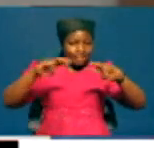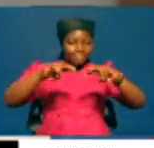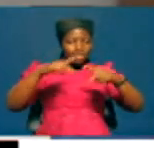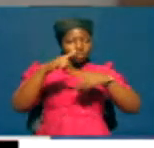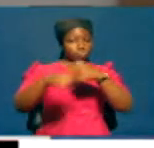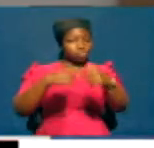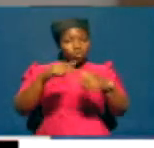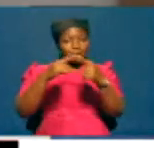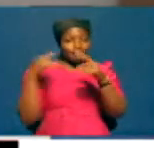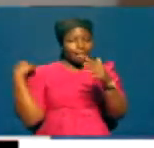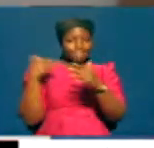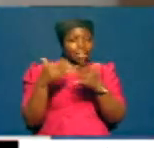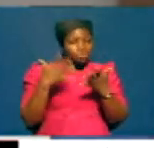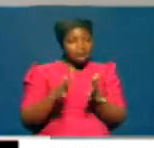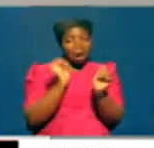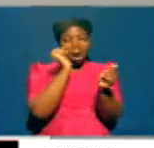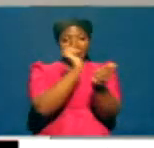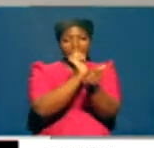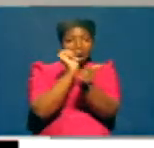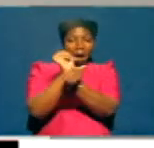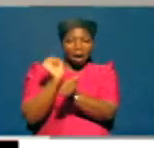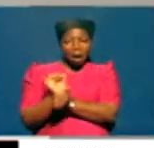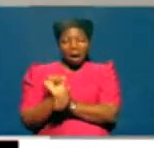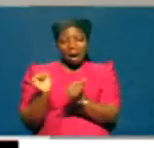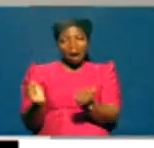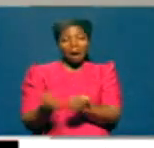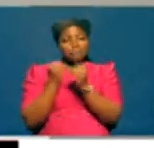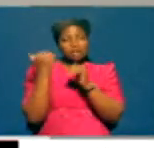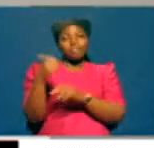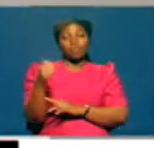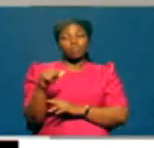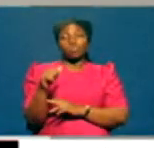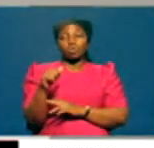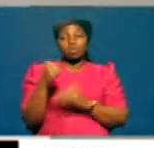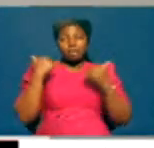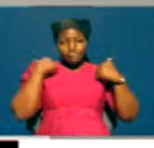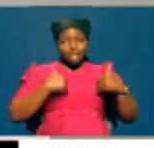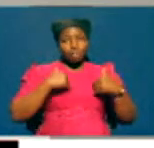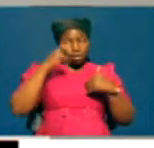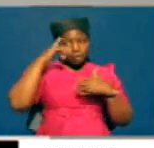so far no arrests have been made. Natumai haki itapatikana.